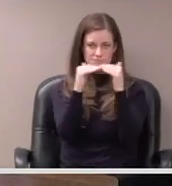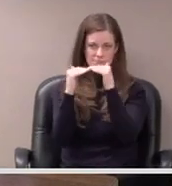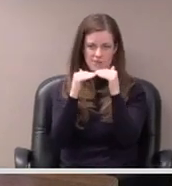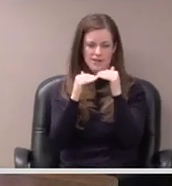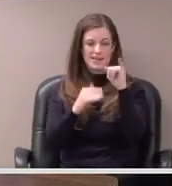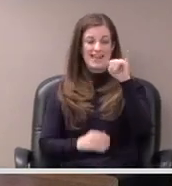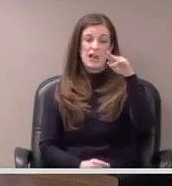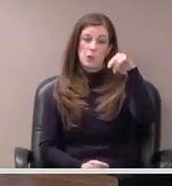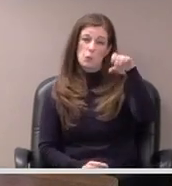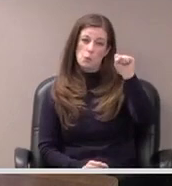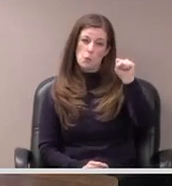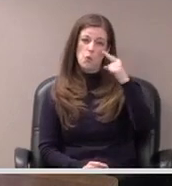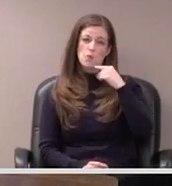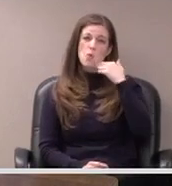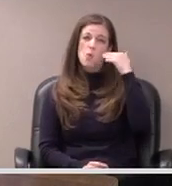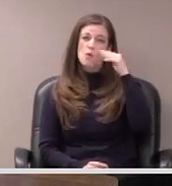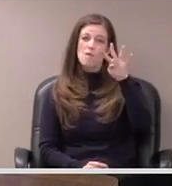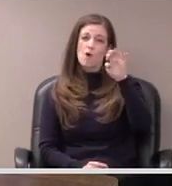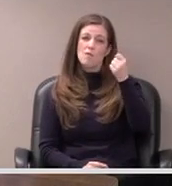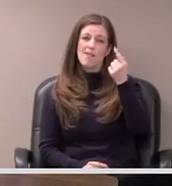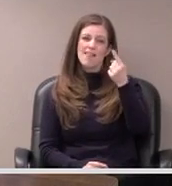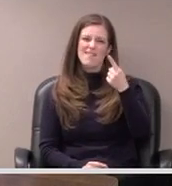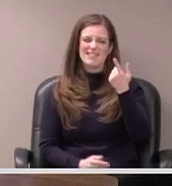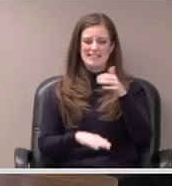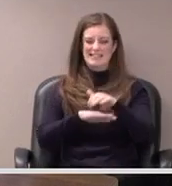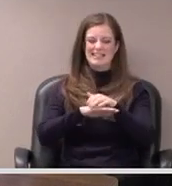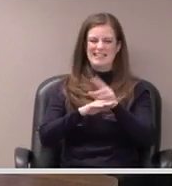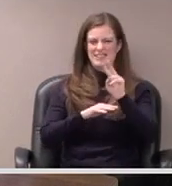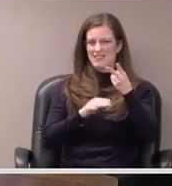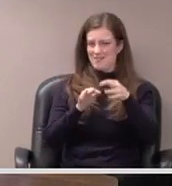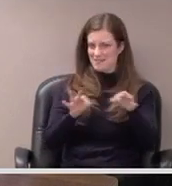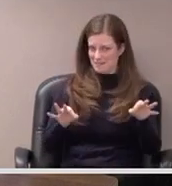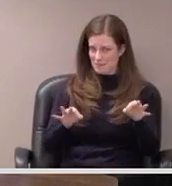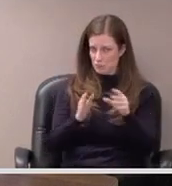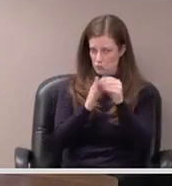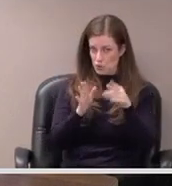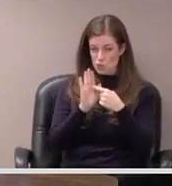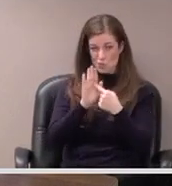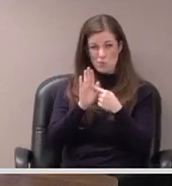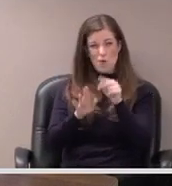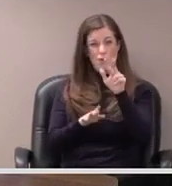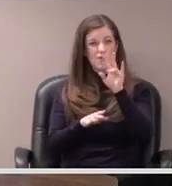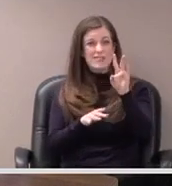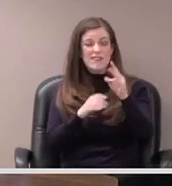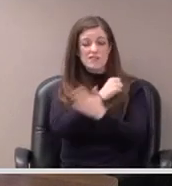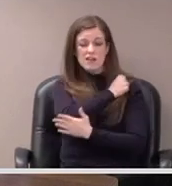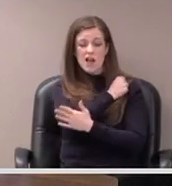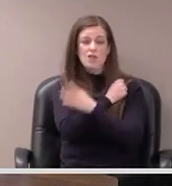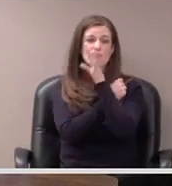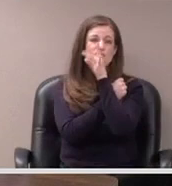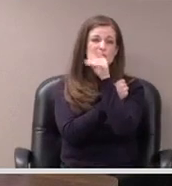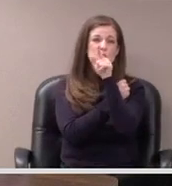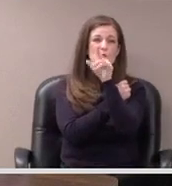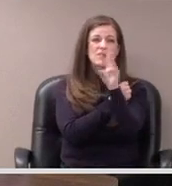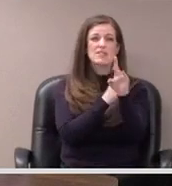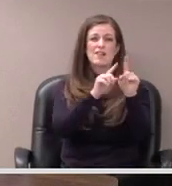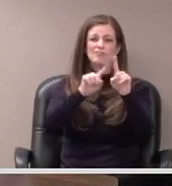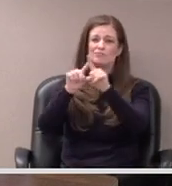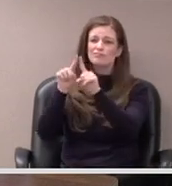Iroquois is home to 411 English as a second language students who represent 37 countries and speak 27